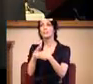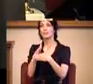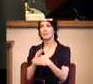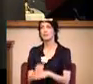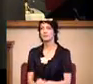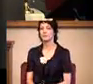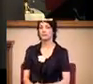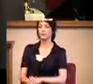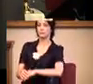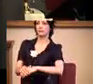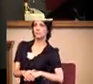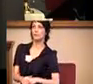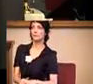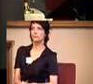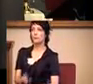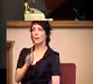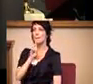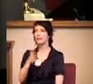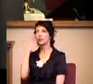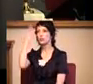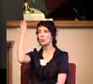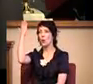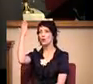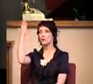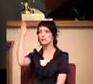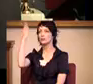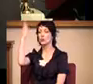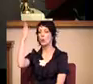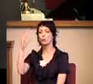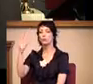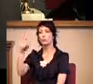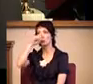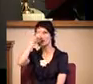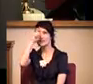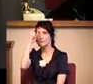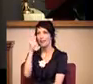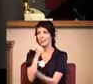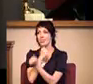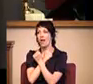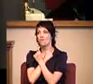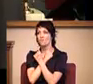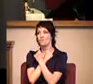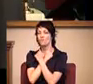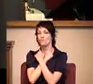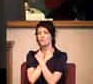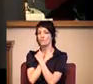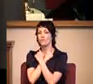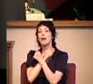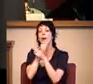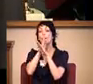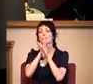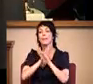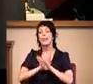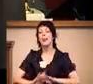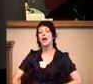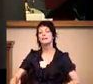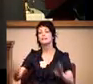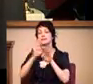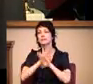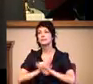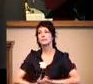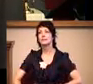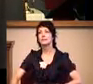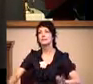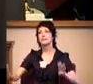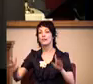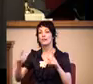be of yours, your wisdom, and your love. So blessings